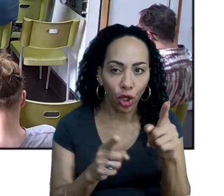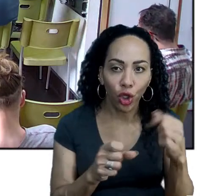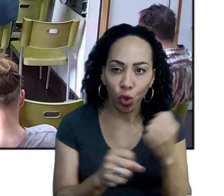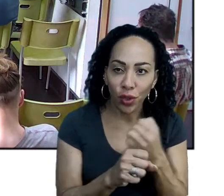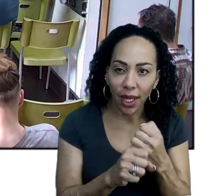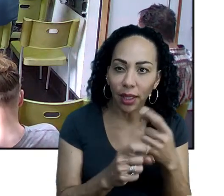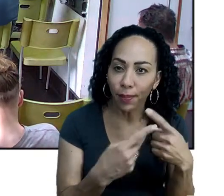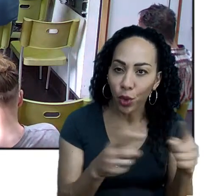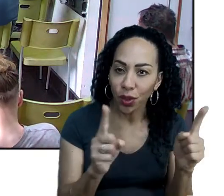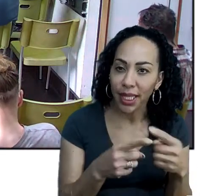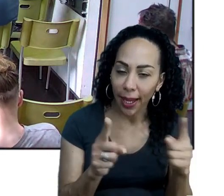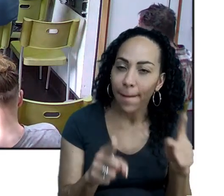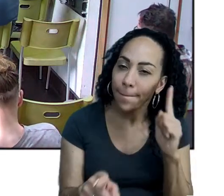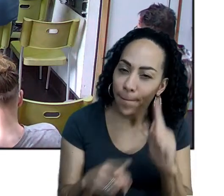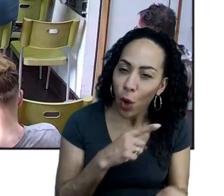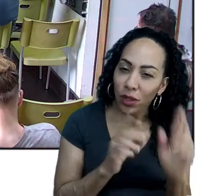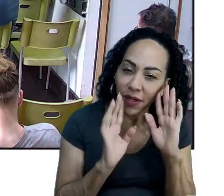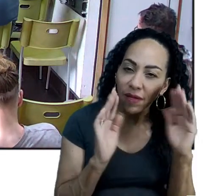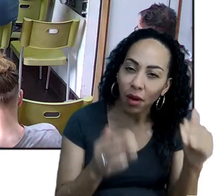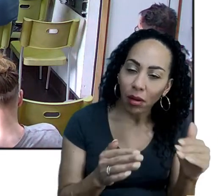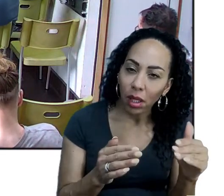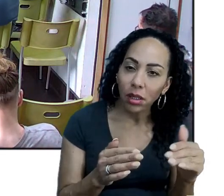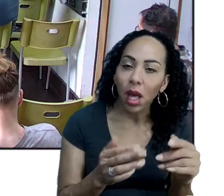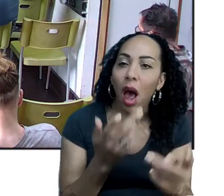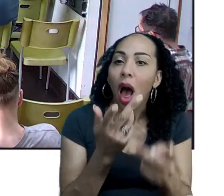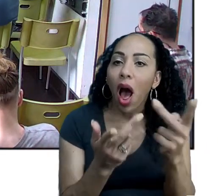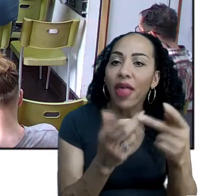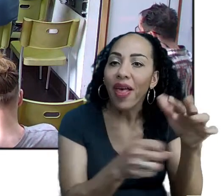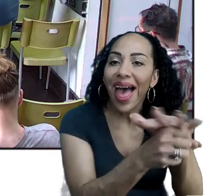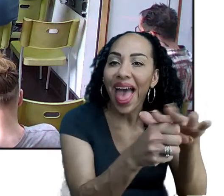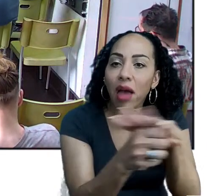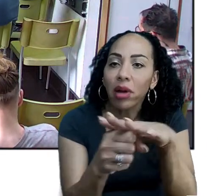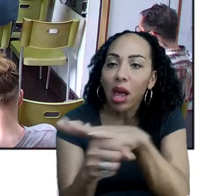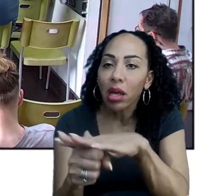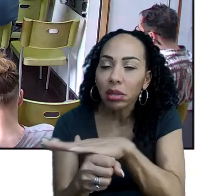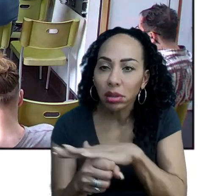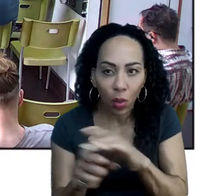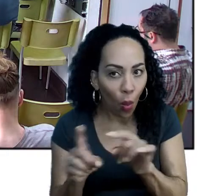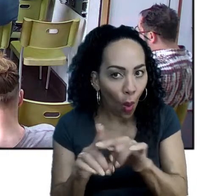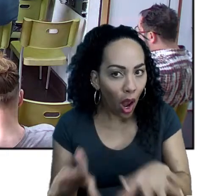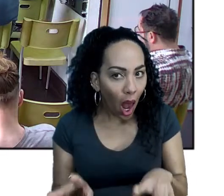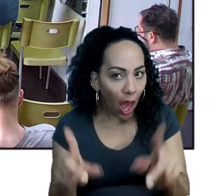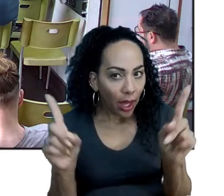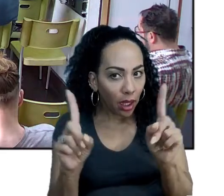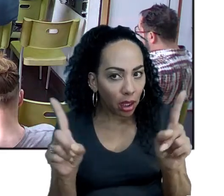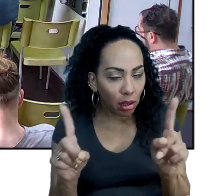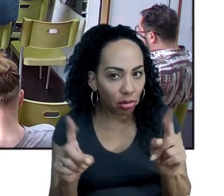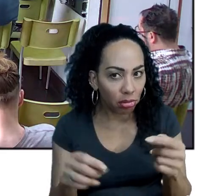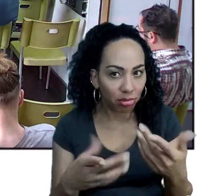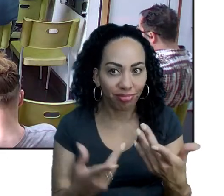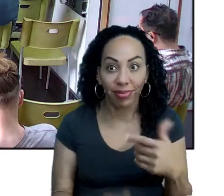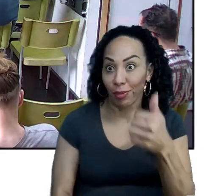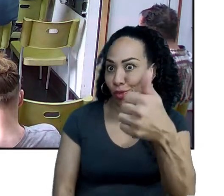Yeah. How was that for you? Yes, very, very good question.